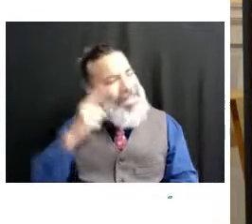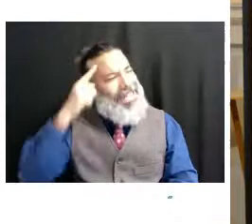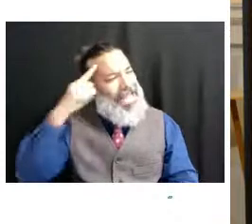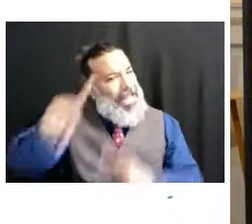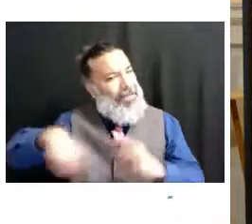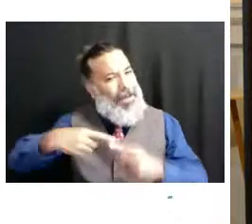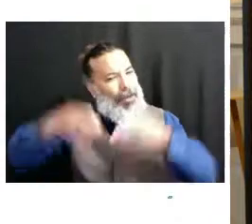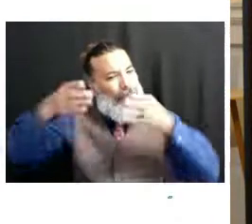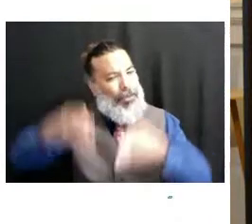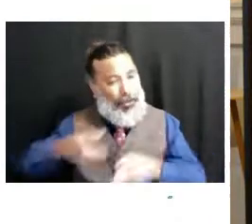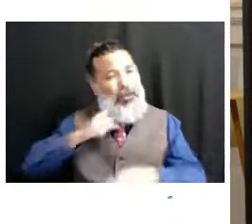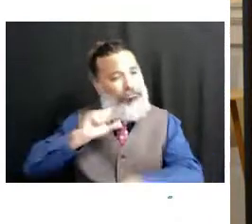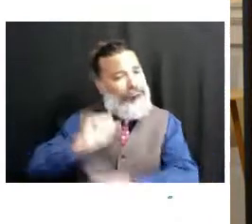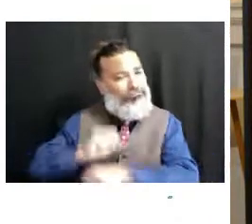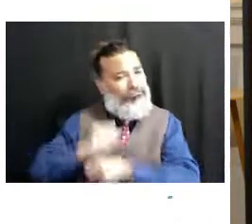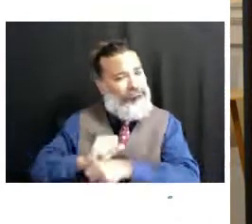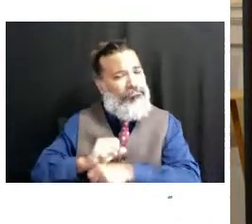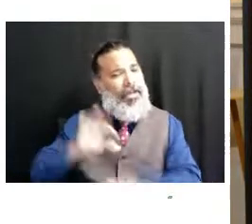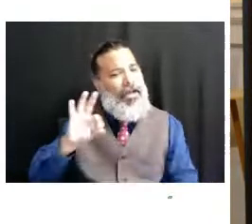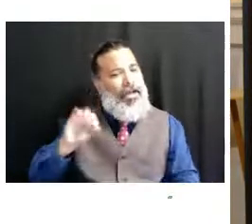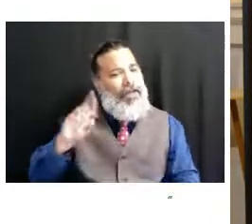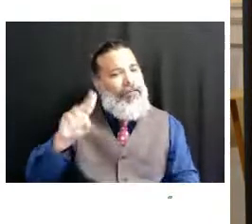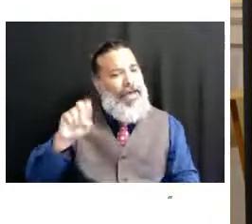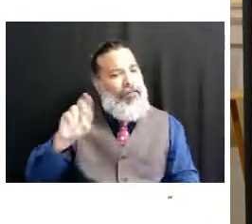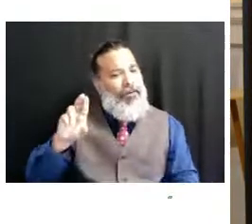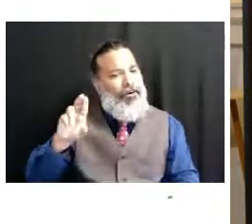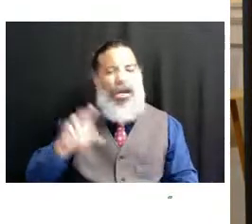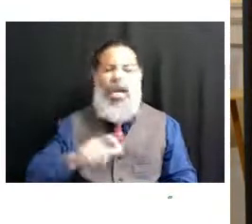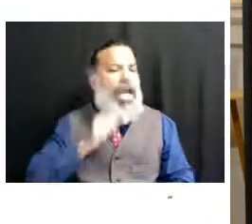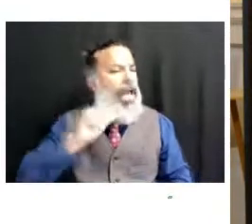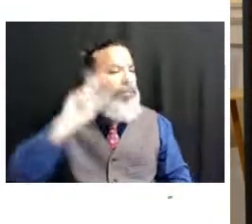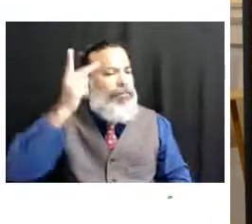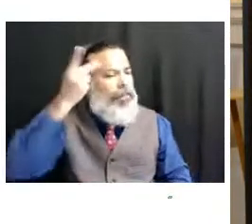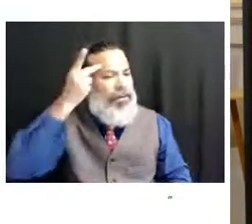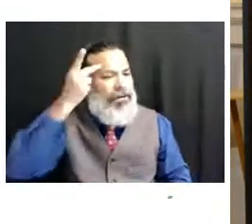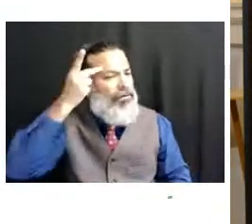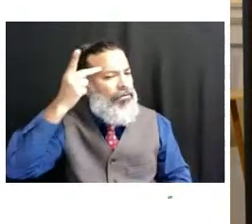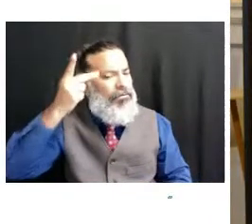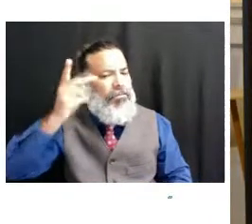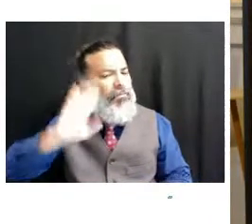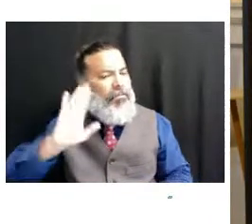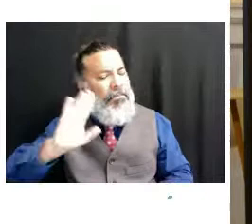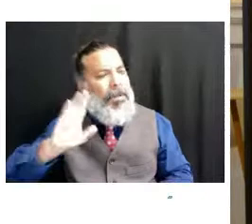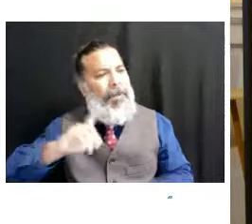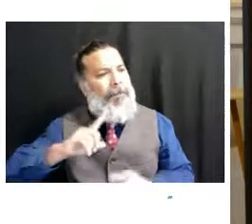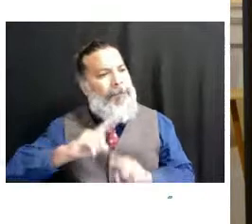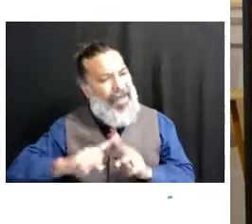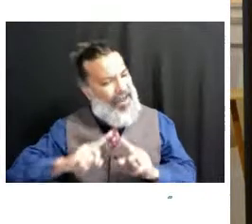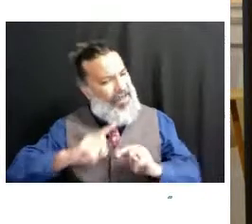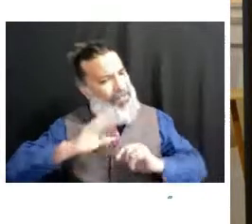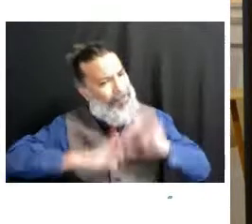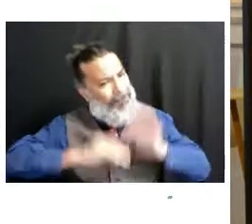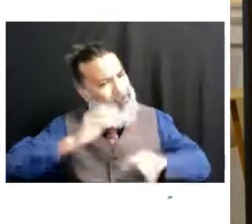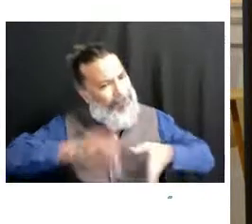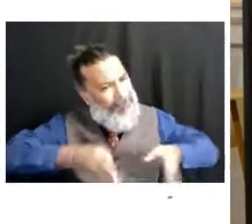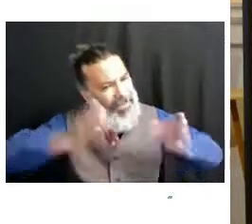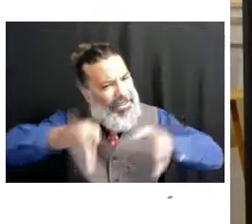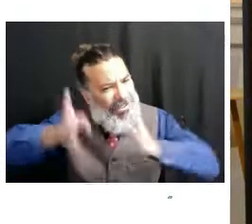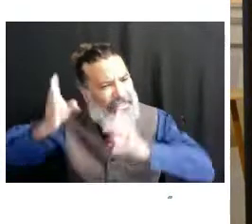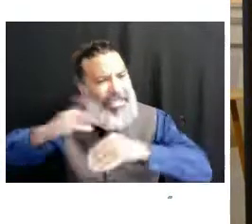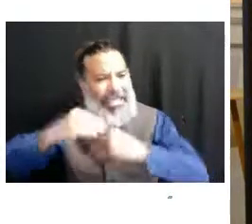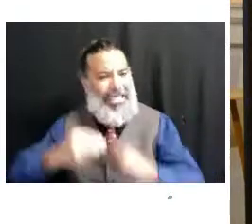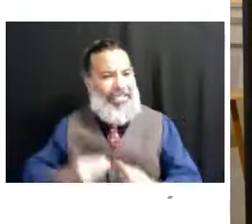indeed a founding father, not of political philosophy, but of the buildings that